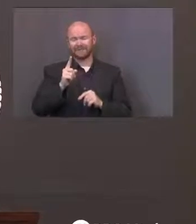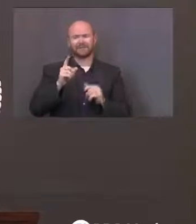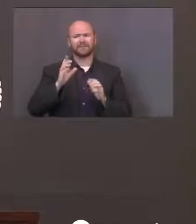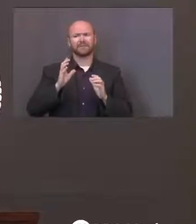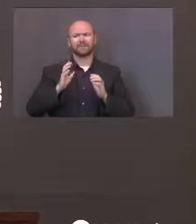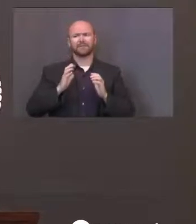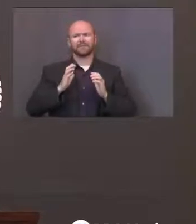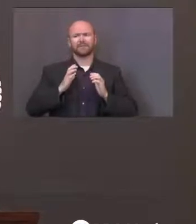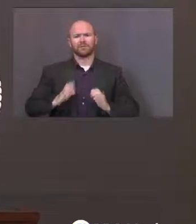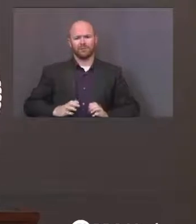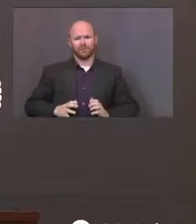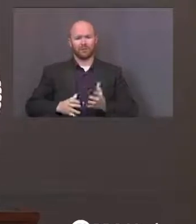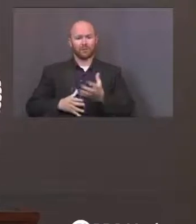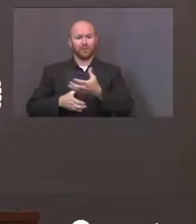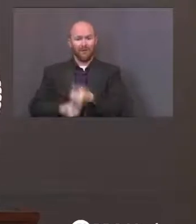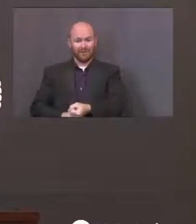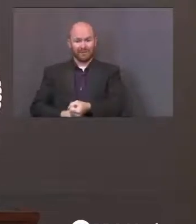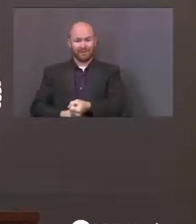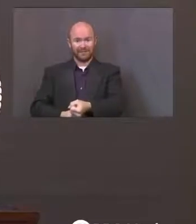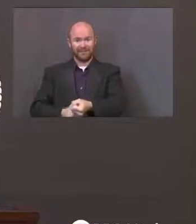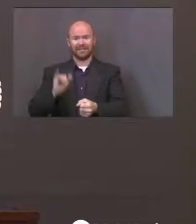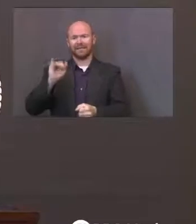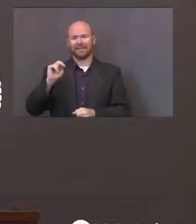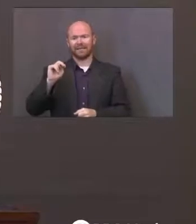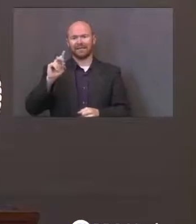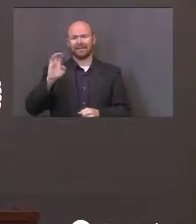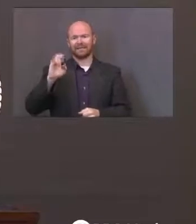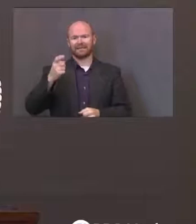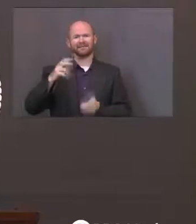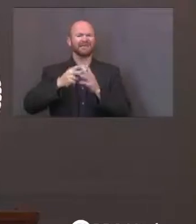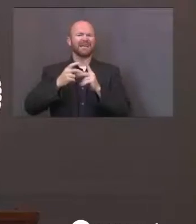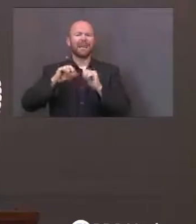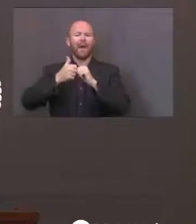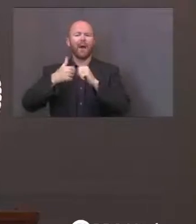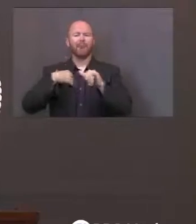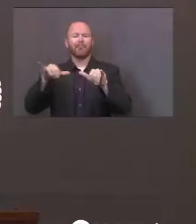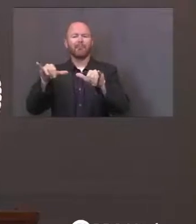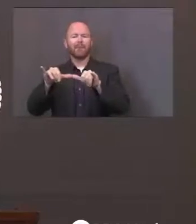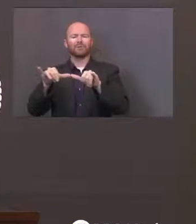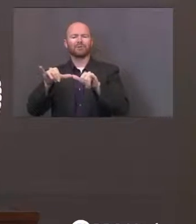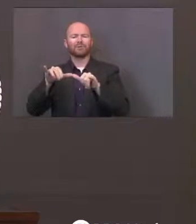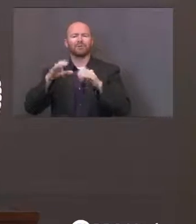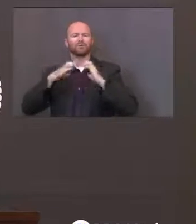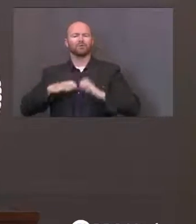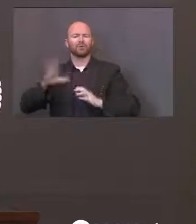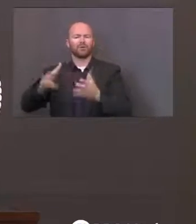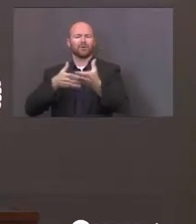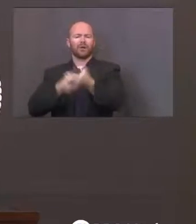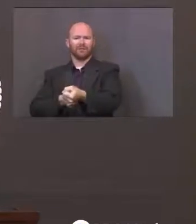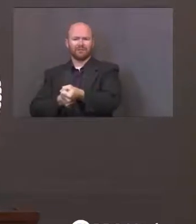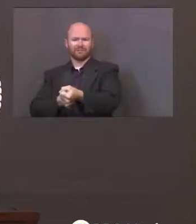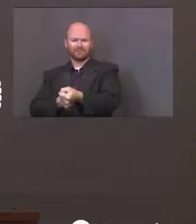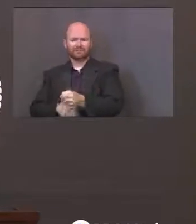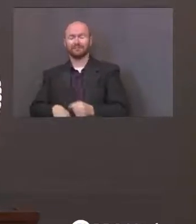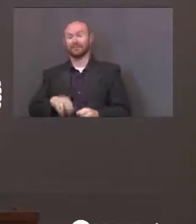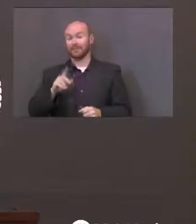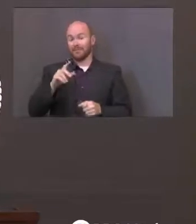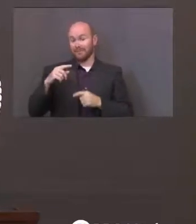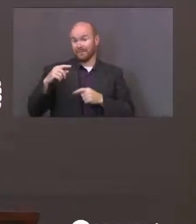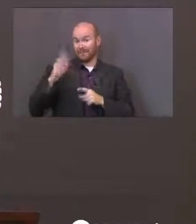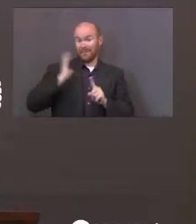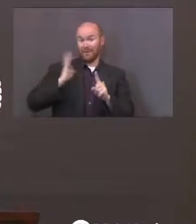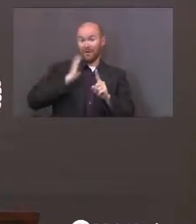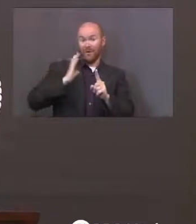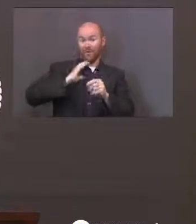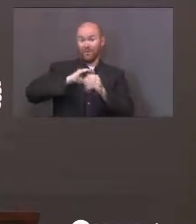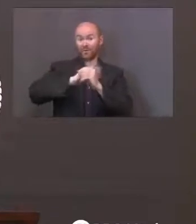the consumer confidence index to increase to pre-pandemic levels. Now, we have not historically tracked the